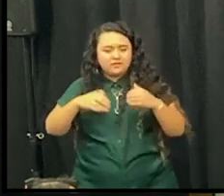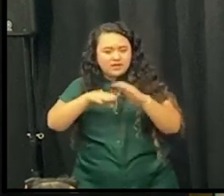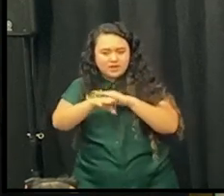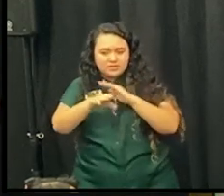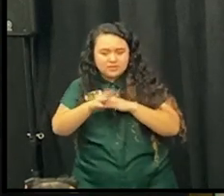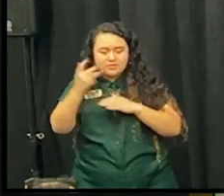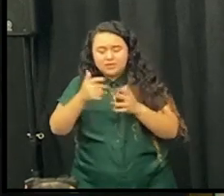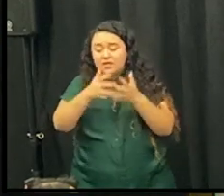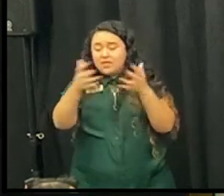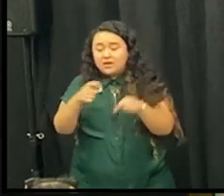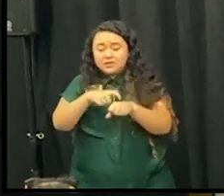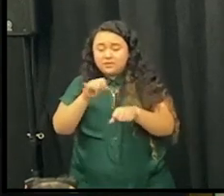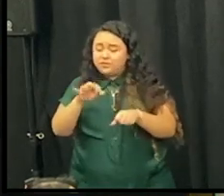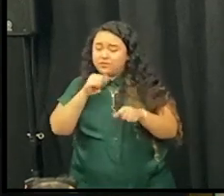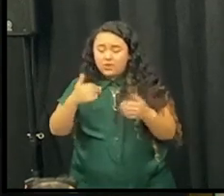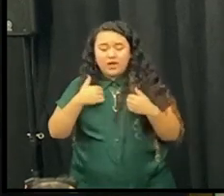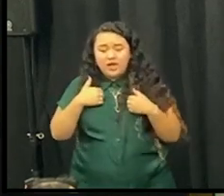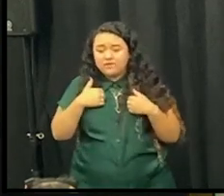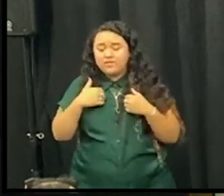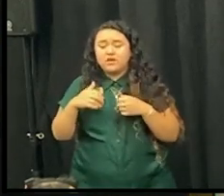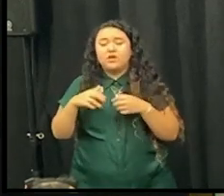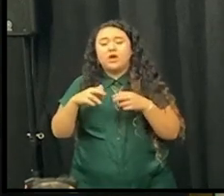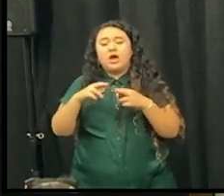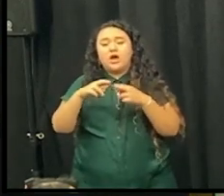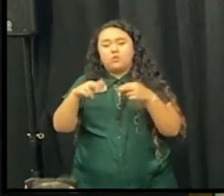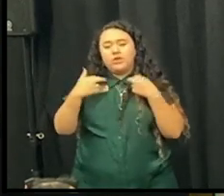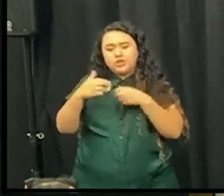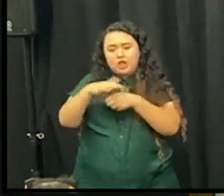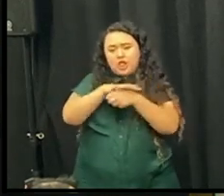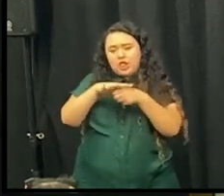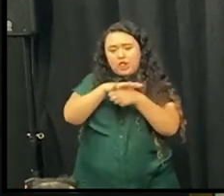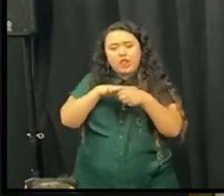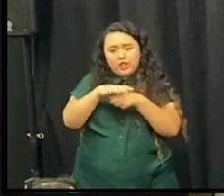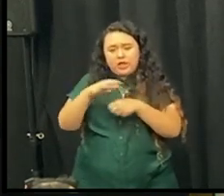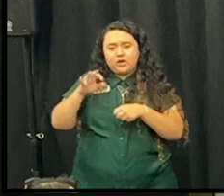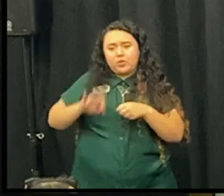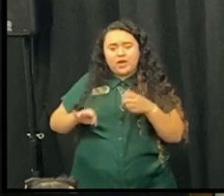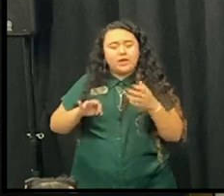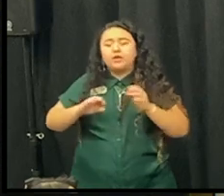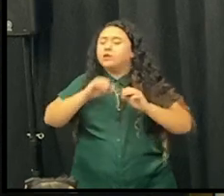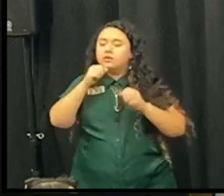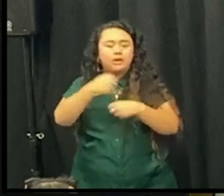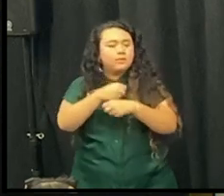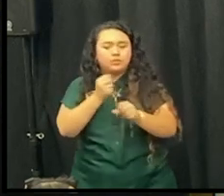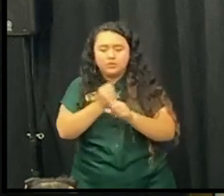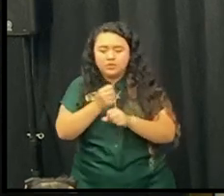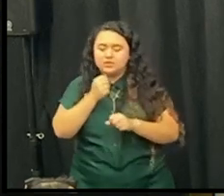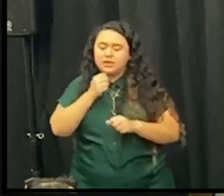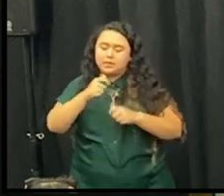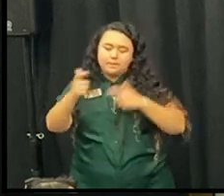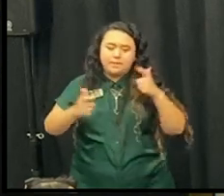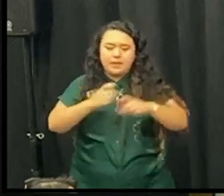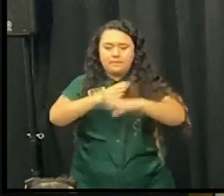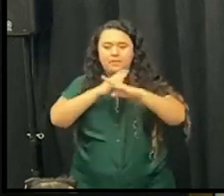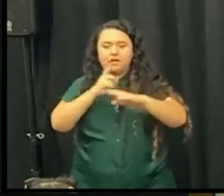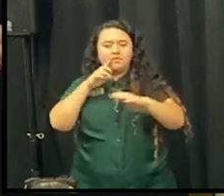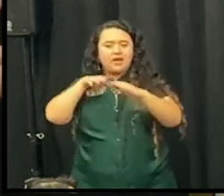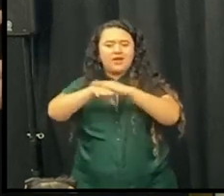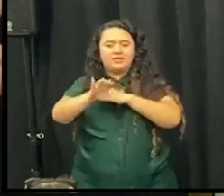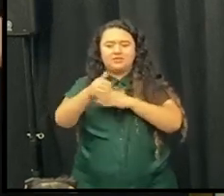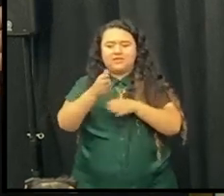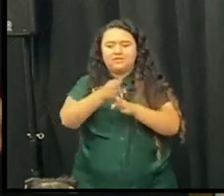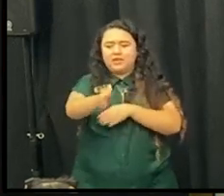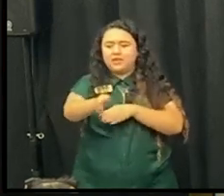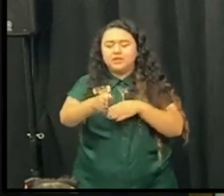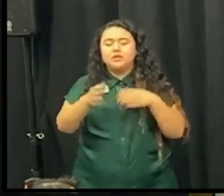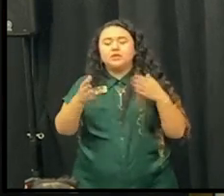Because a lot of the time, if you don't have a regional credit, you're not getting produced. And that's actually a really big barrier to access. So I came